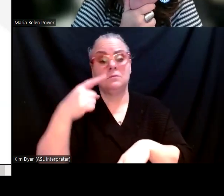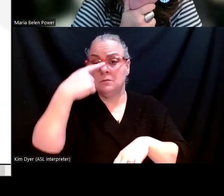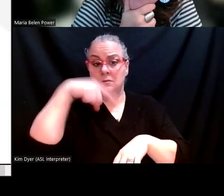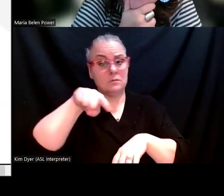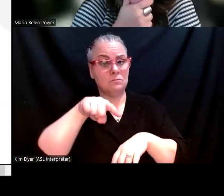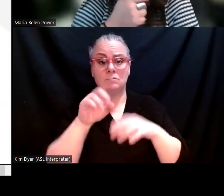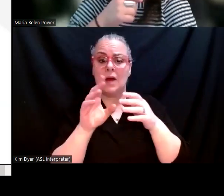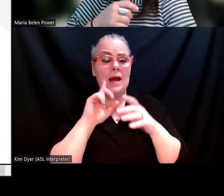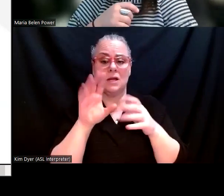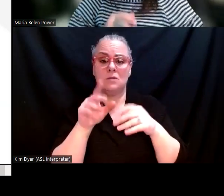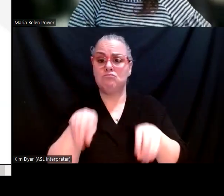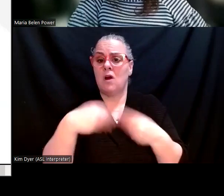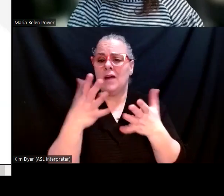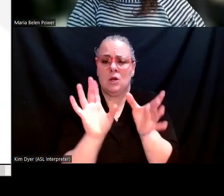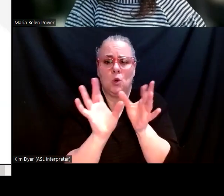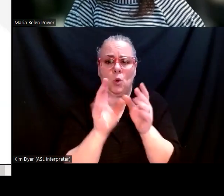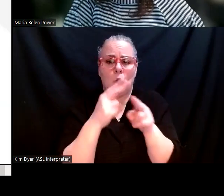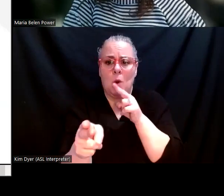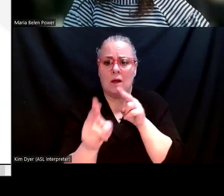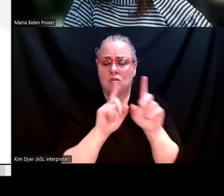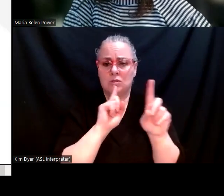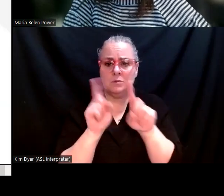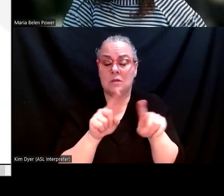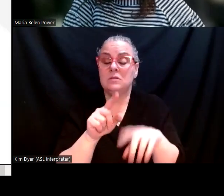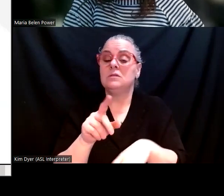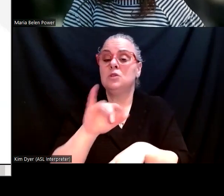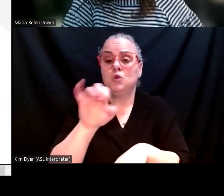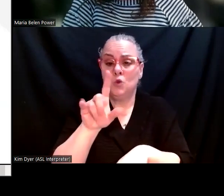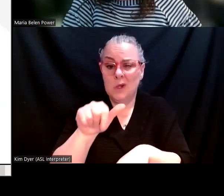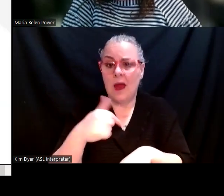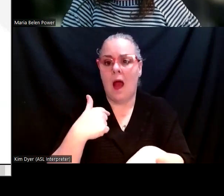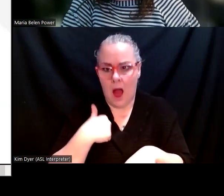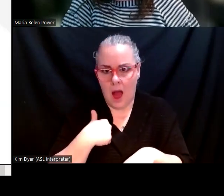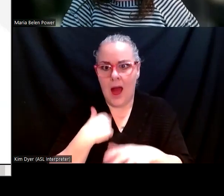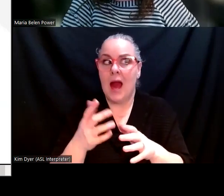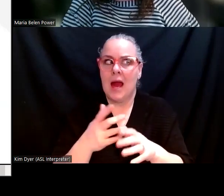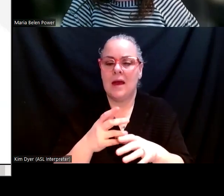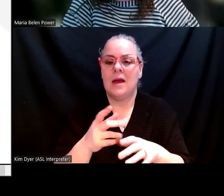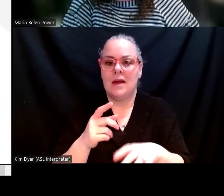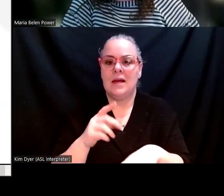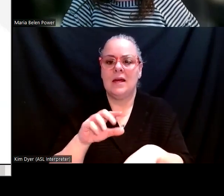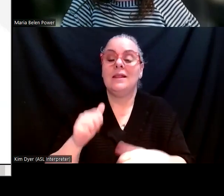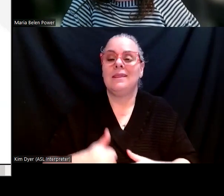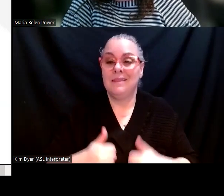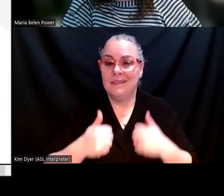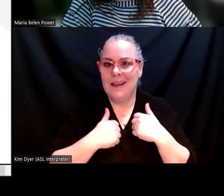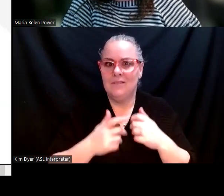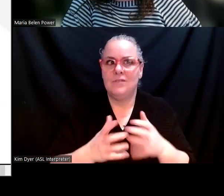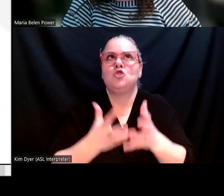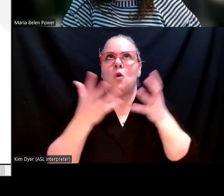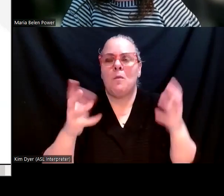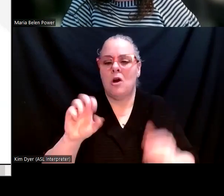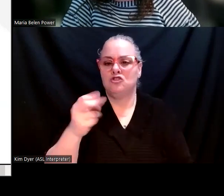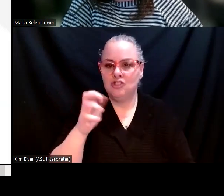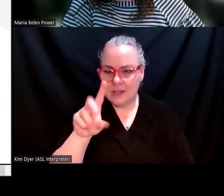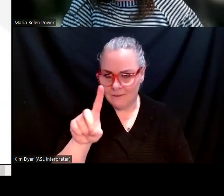quick response. And first, Julia, I spend as much time as I can in Sheffield, Massachusetts, on the